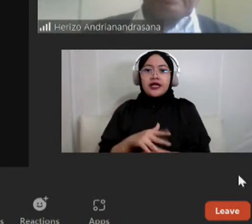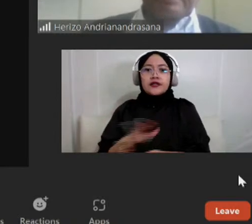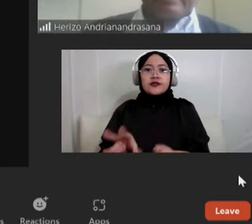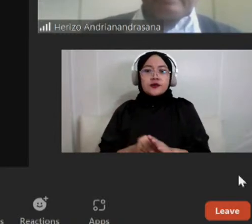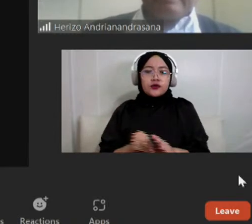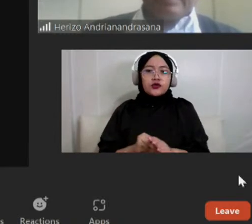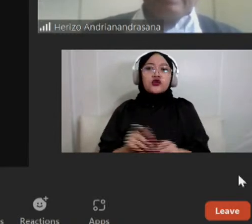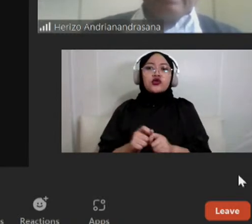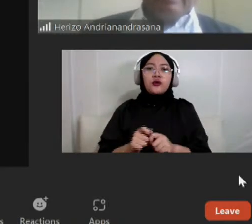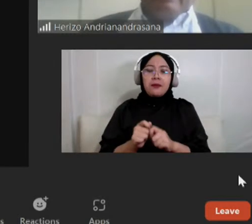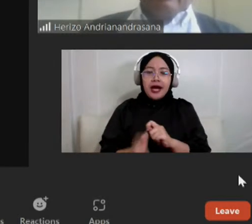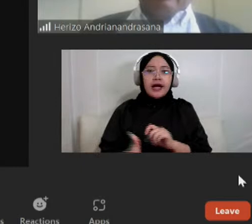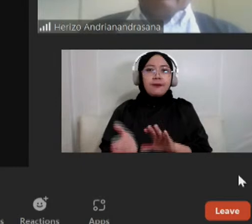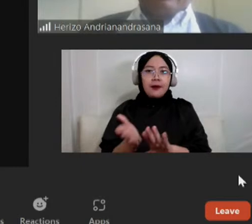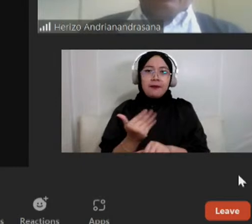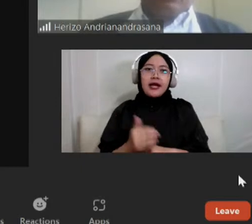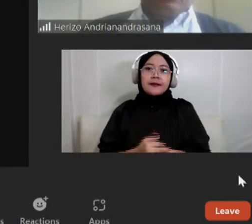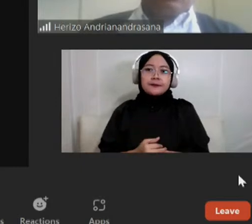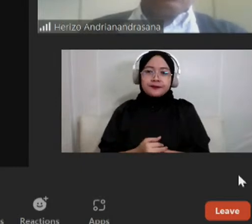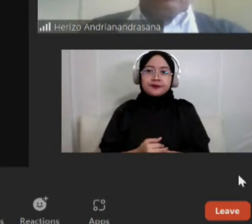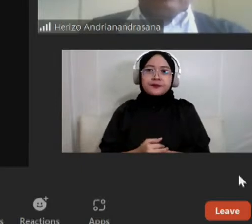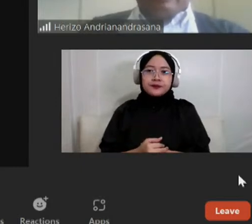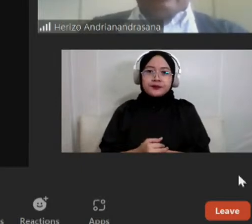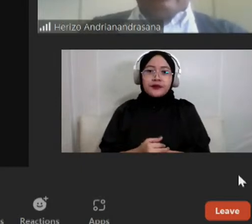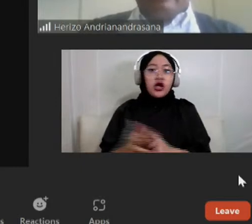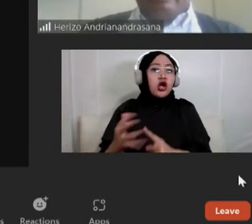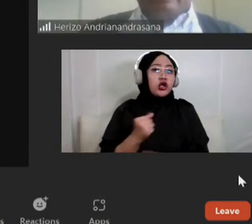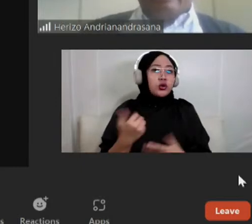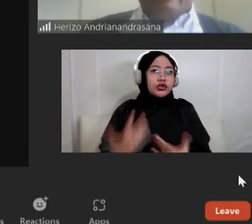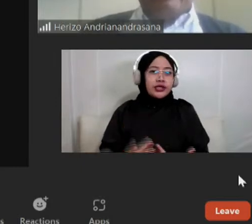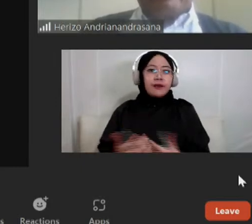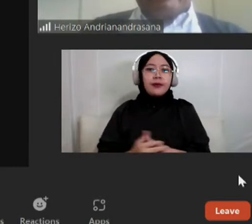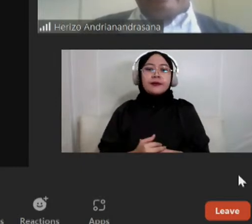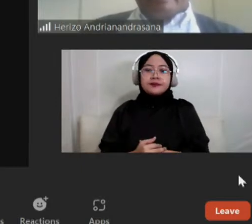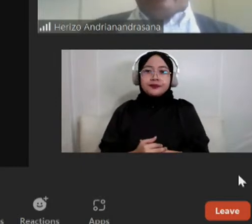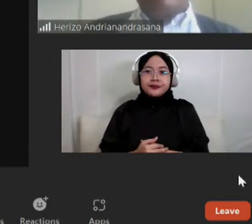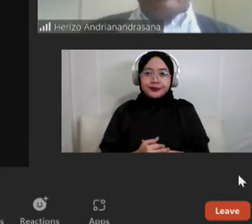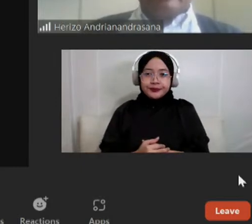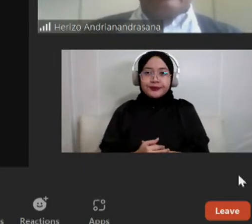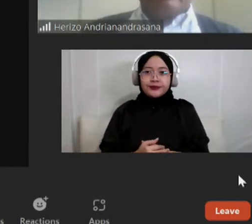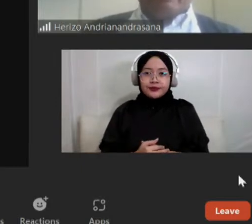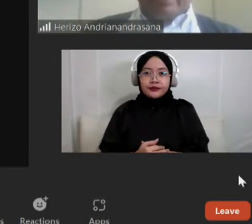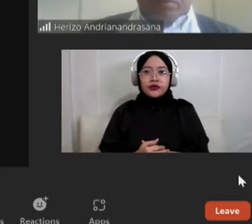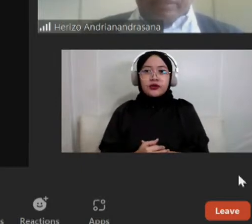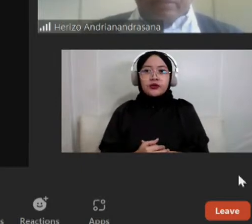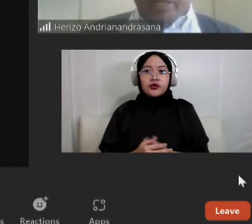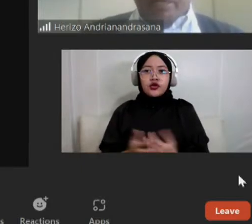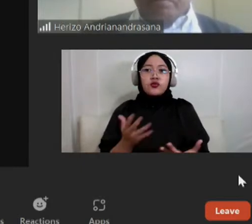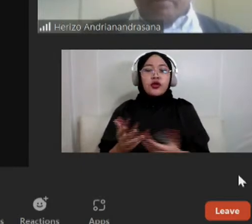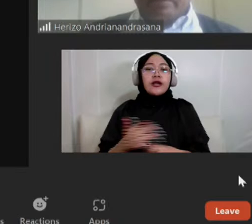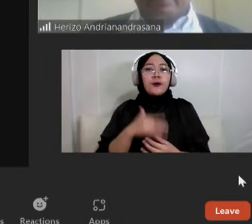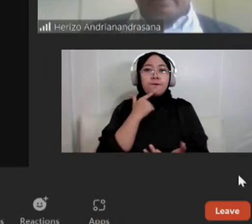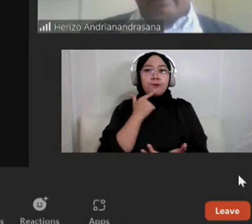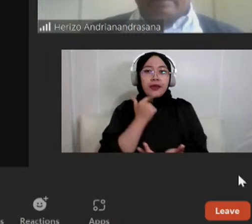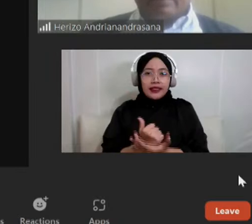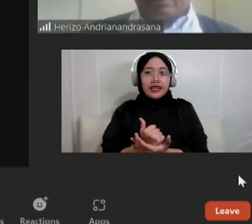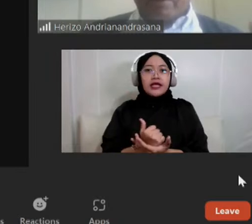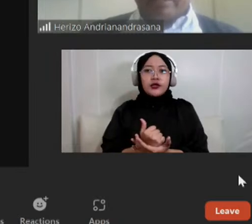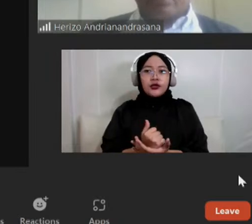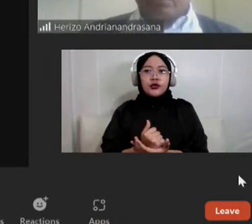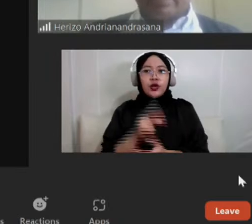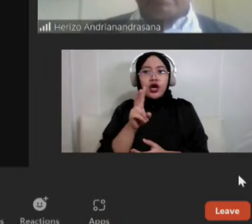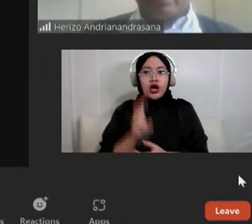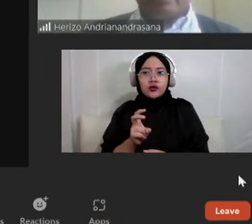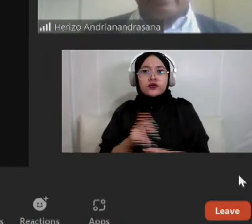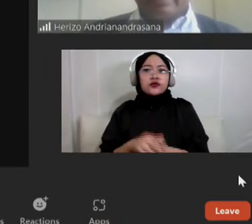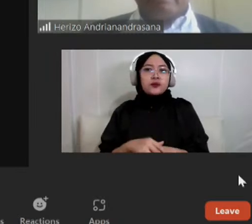restoration. So in conclusion, I think it is very important to come up with a